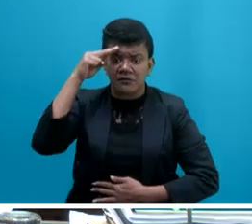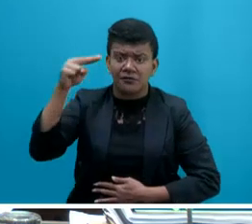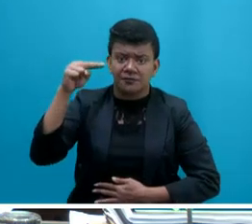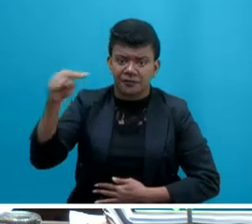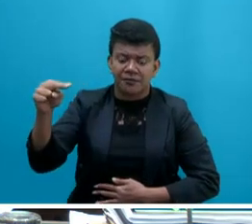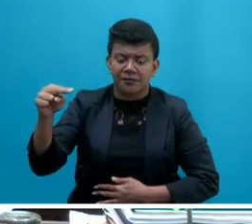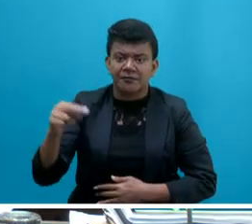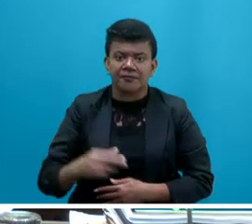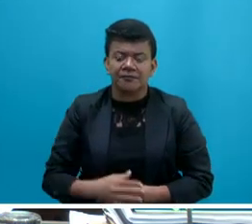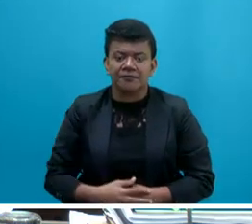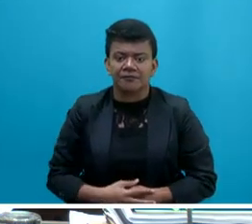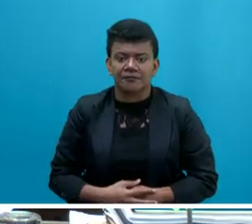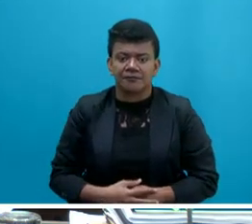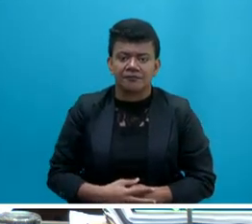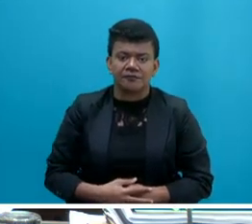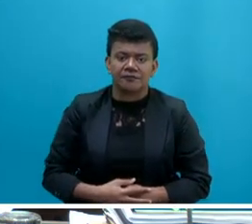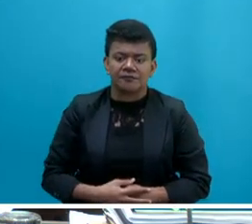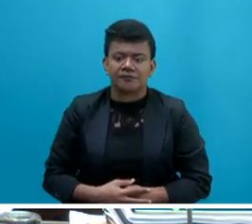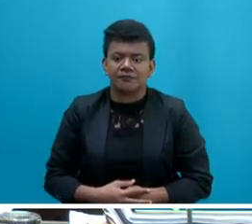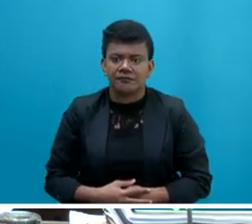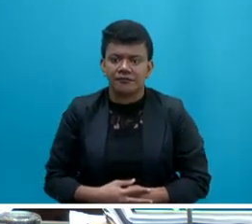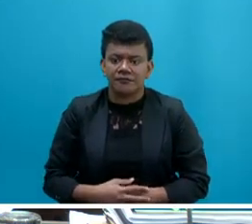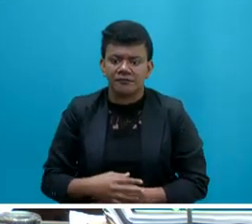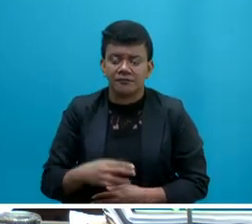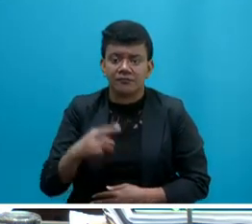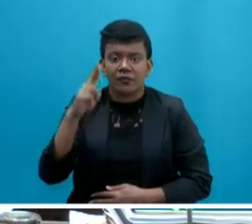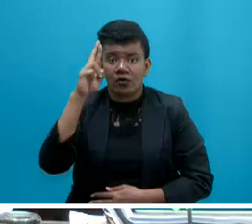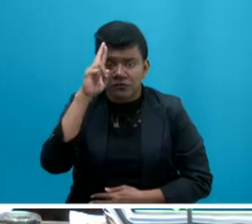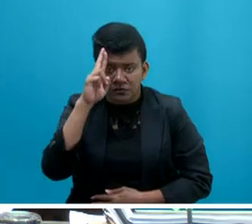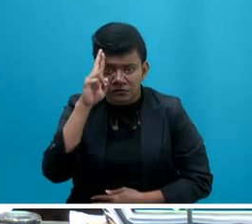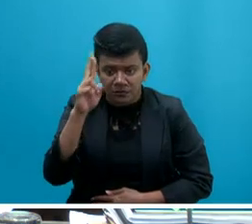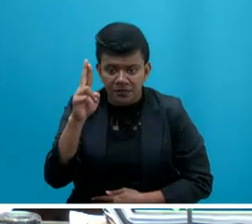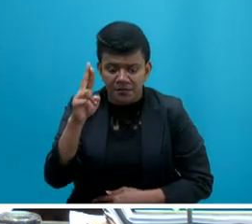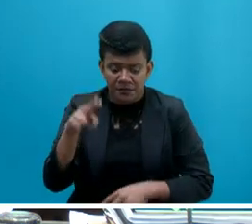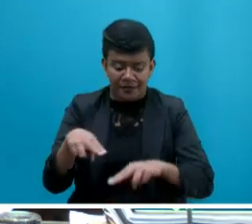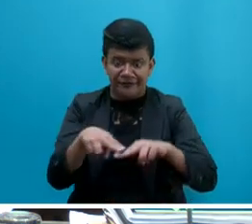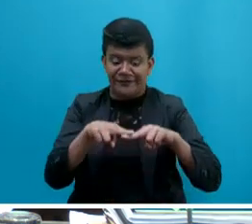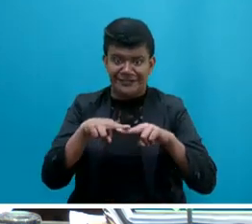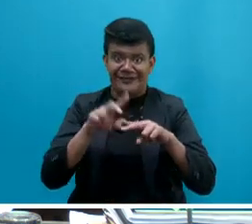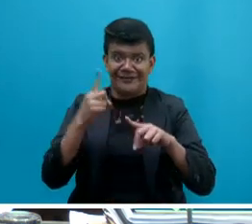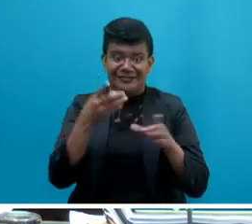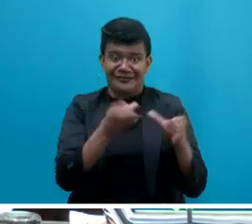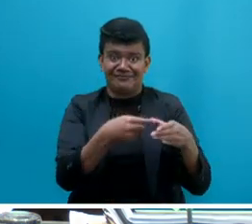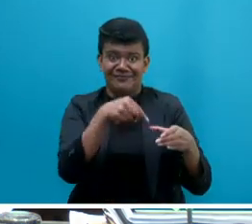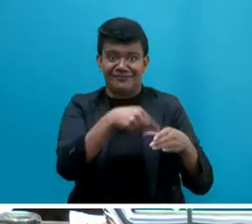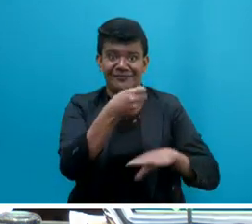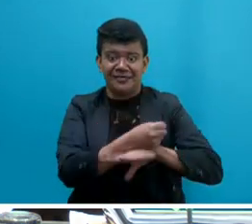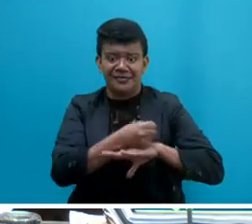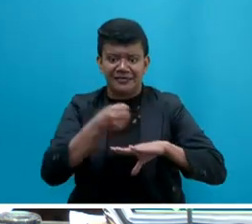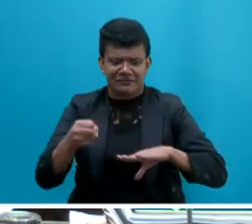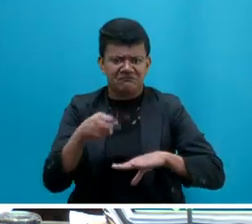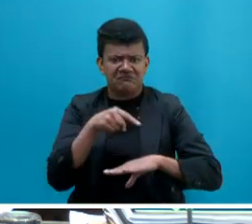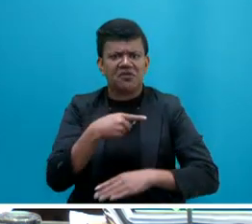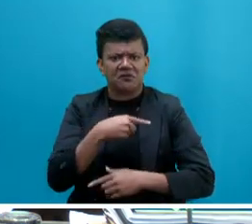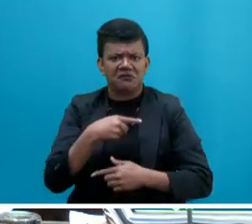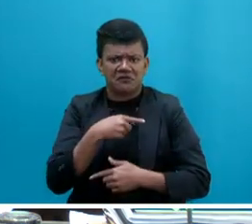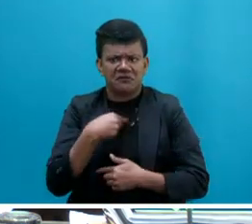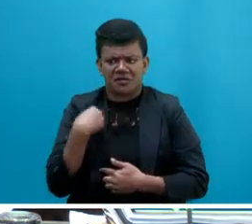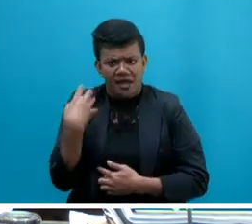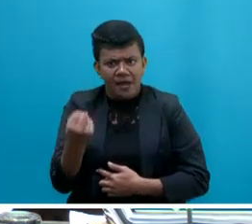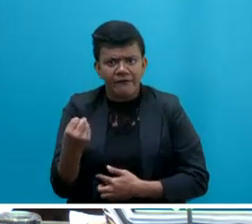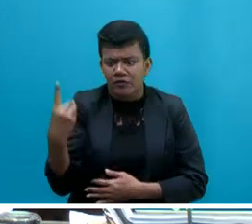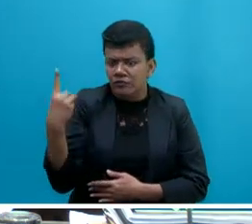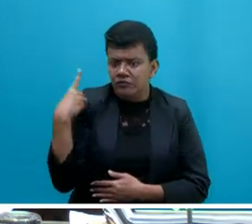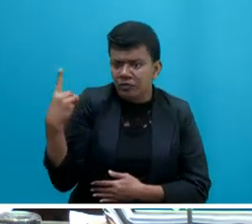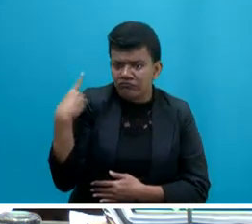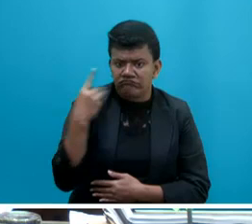patriot. Mr. Speaker, sir, the Fiji First Government is duty-bound as true patriots to